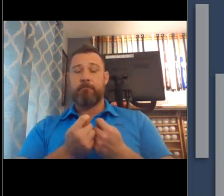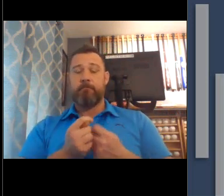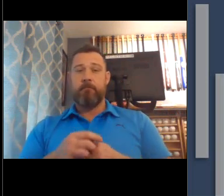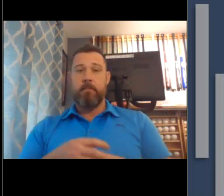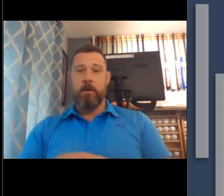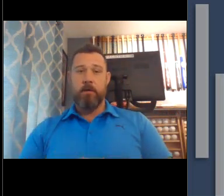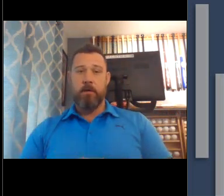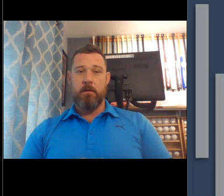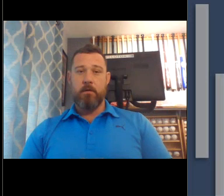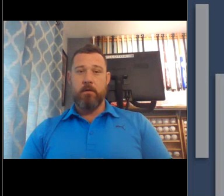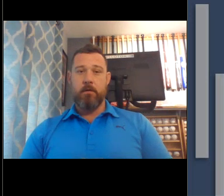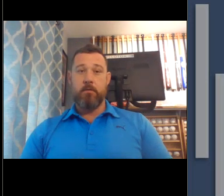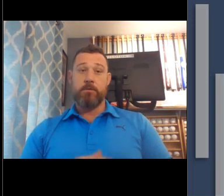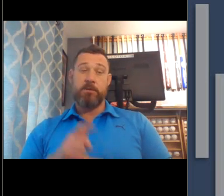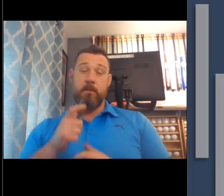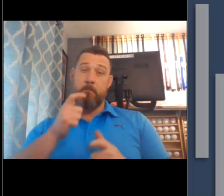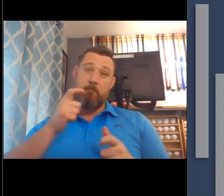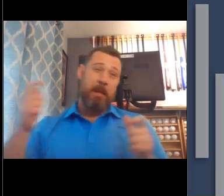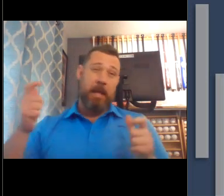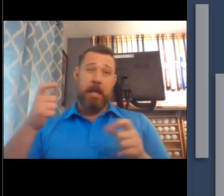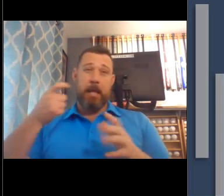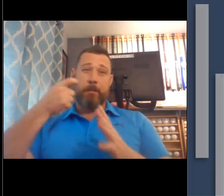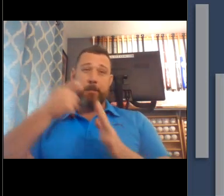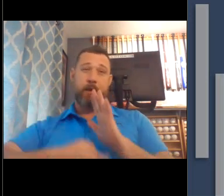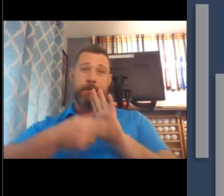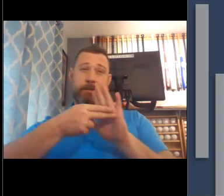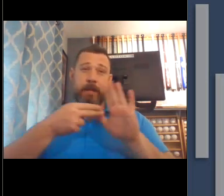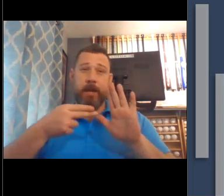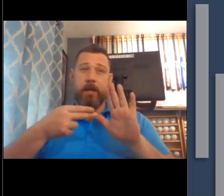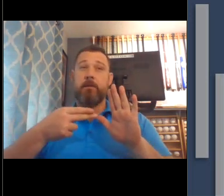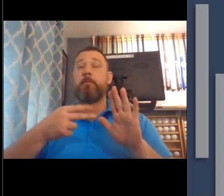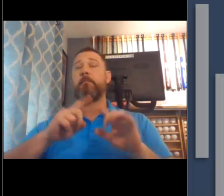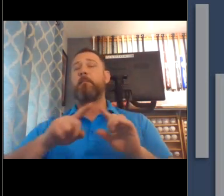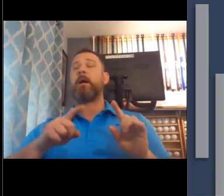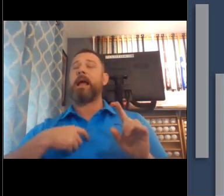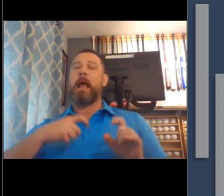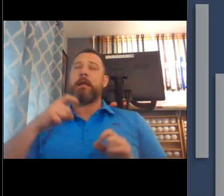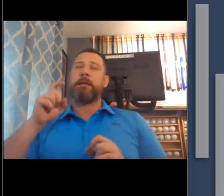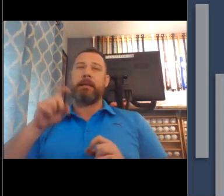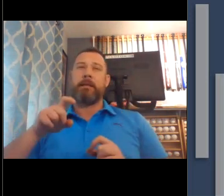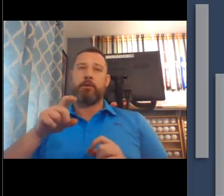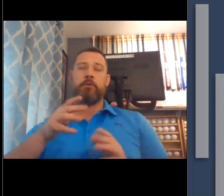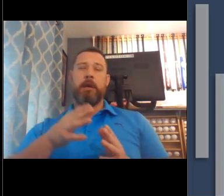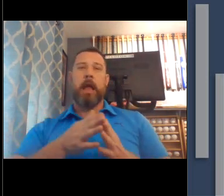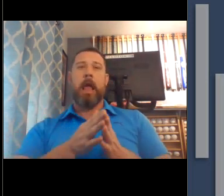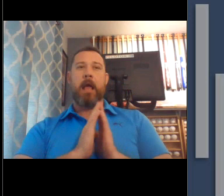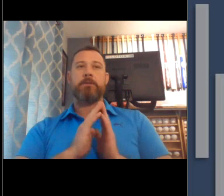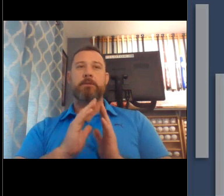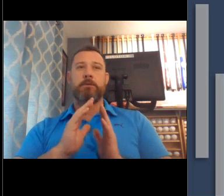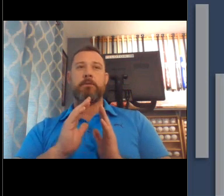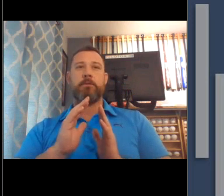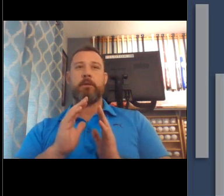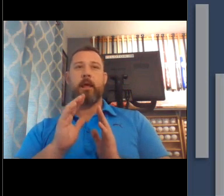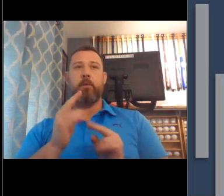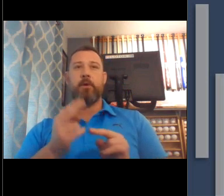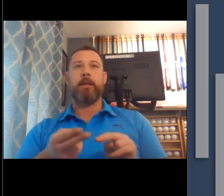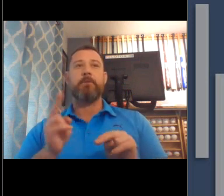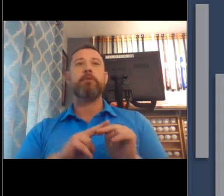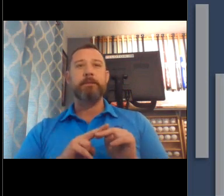It's a big price tag, but I would be remiss if I didn't ask this question that would potentially increase your price tag.